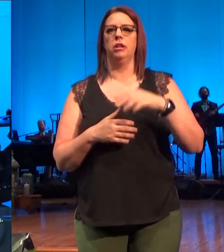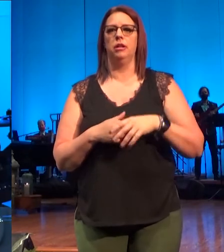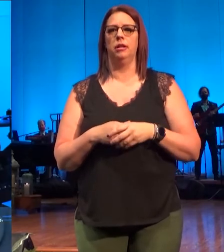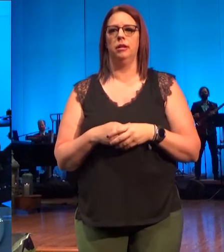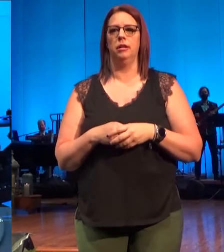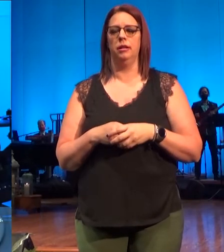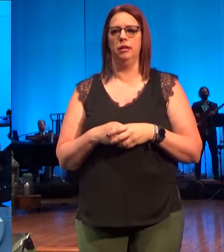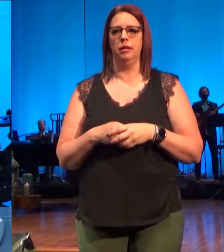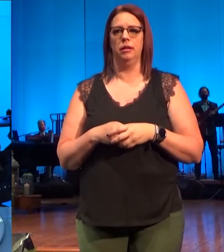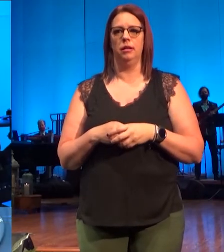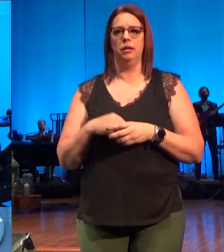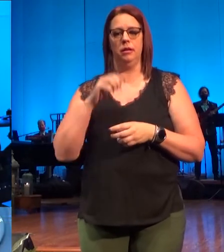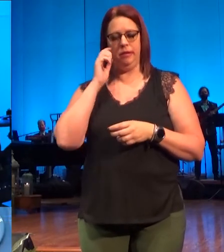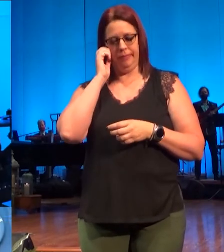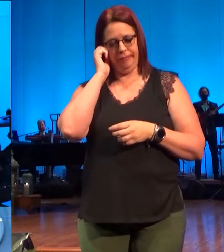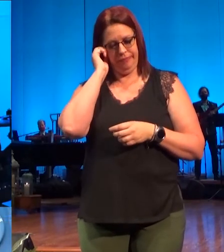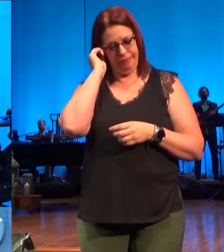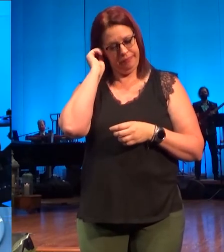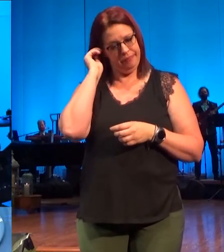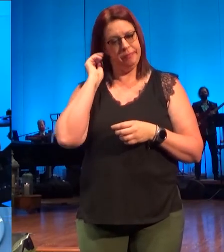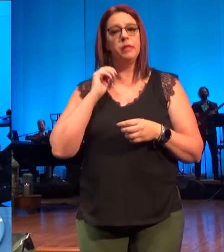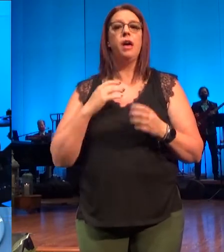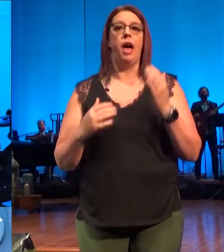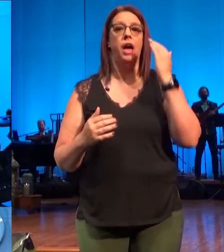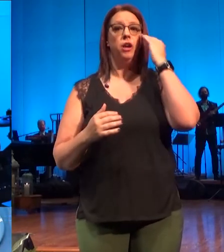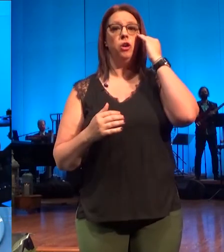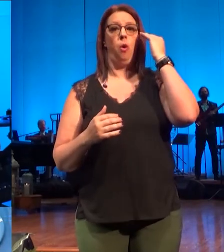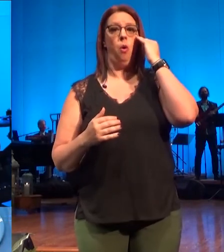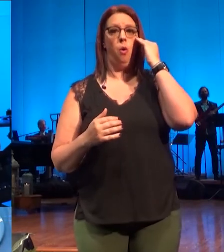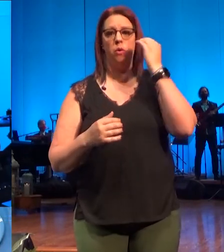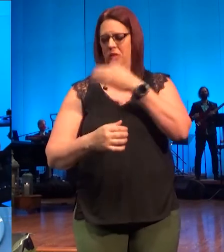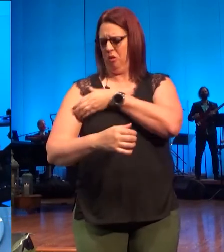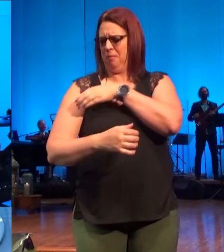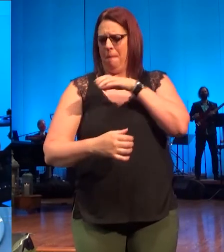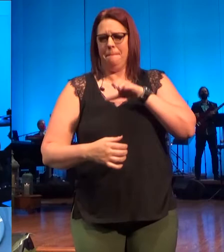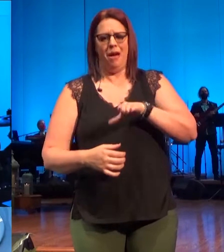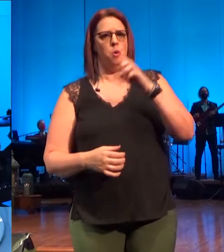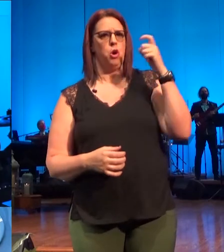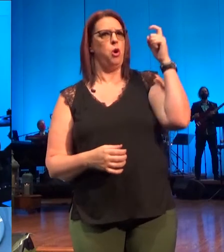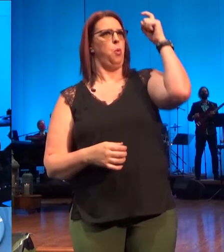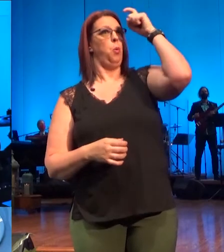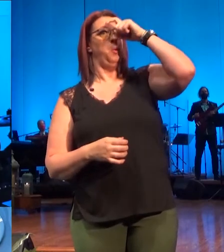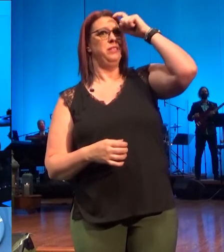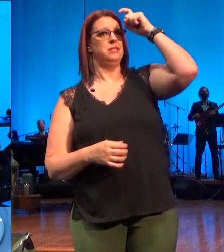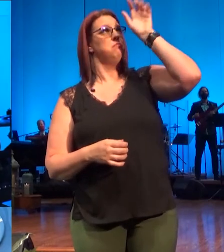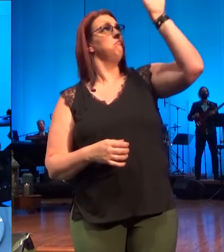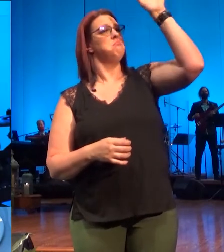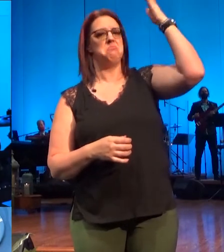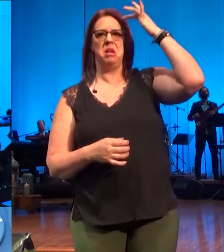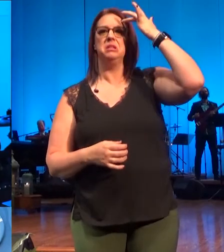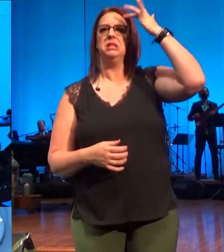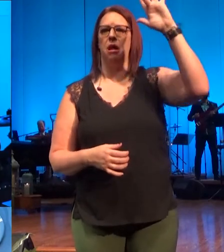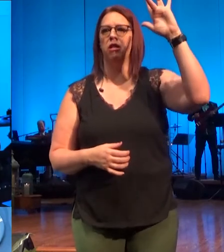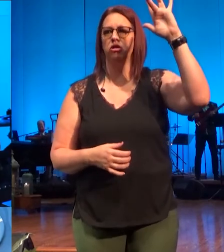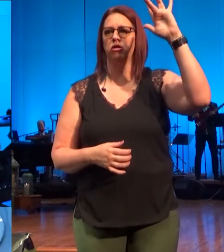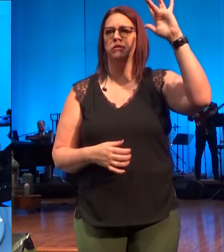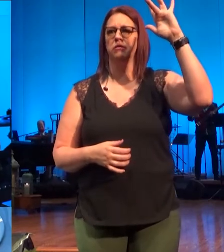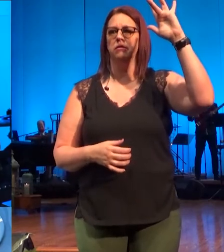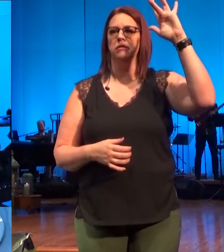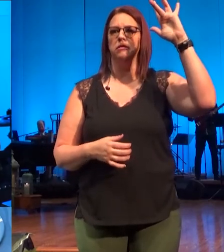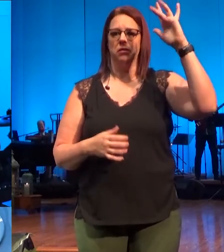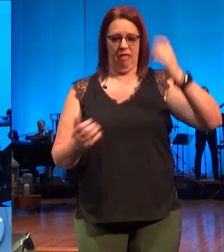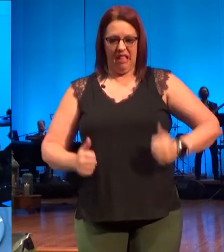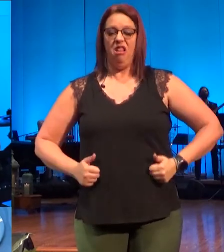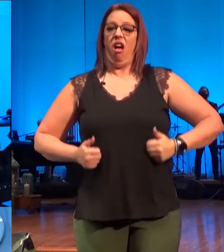I know that there is a power, there is a wisdom, there is a divine intelligence that is